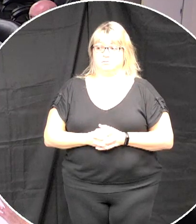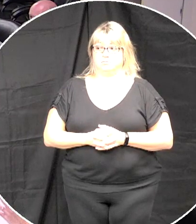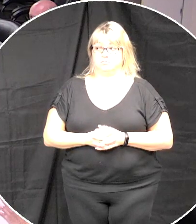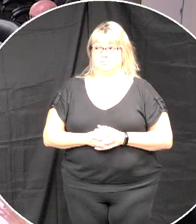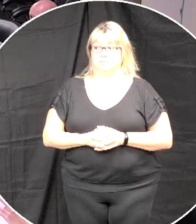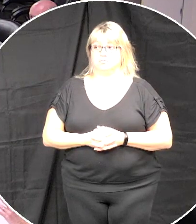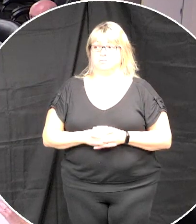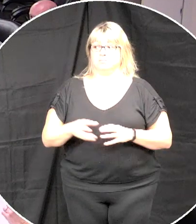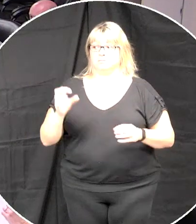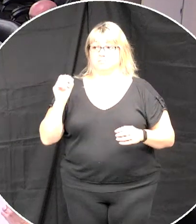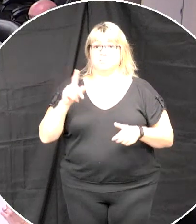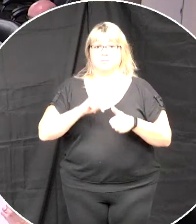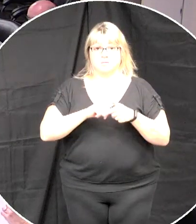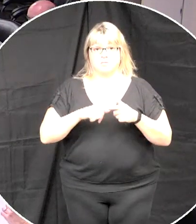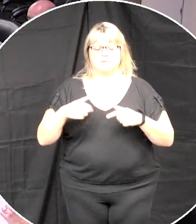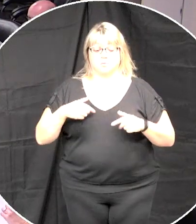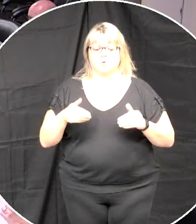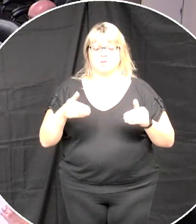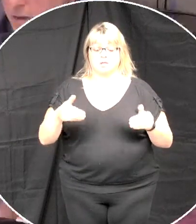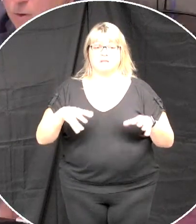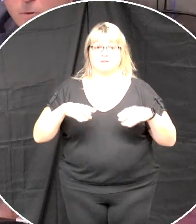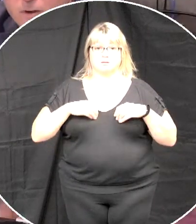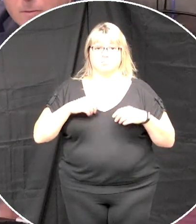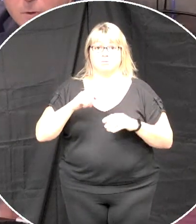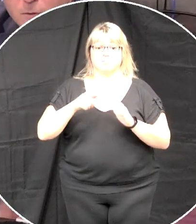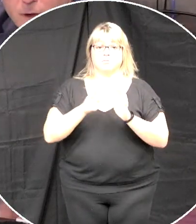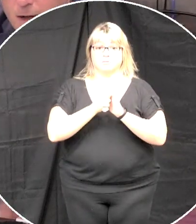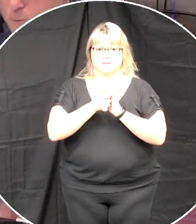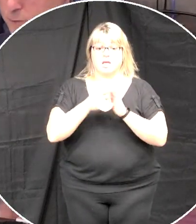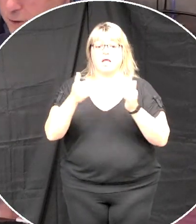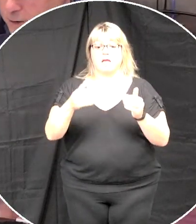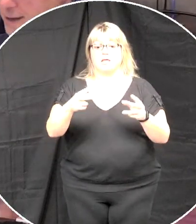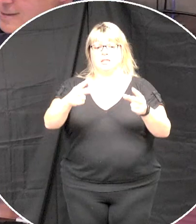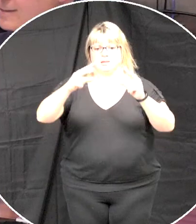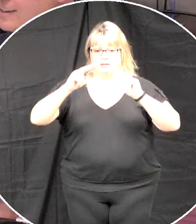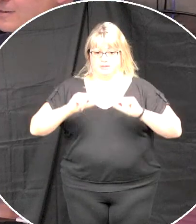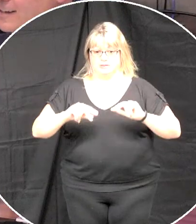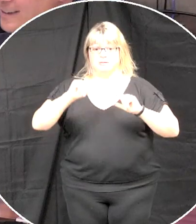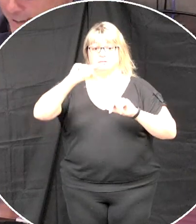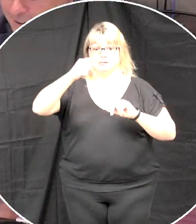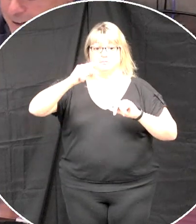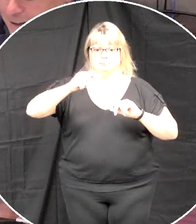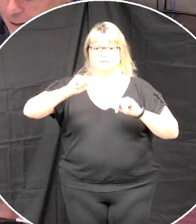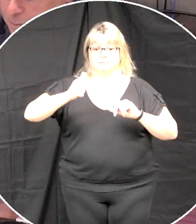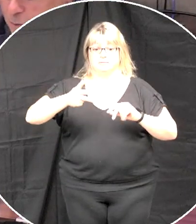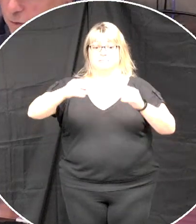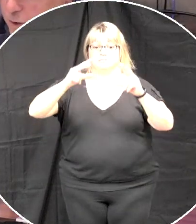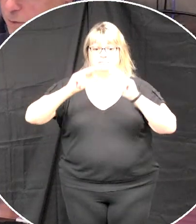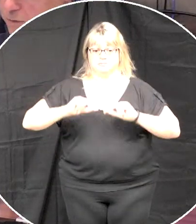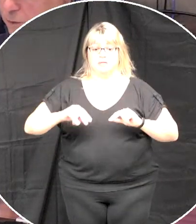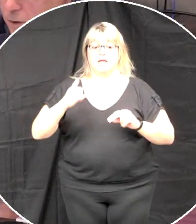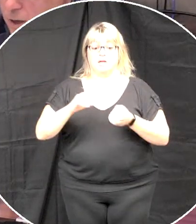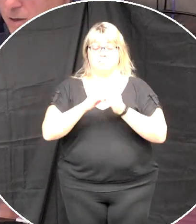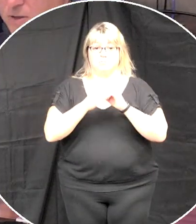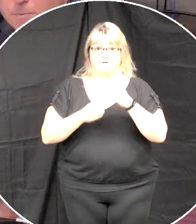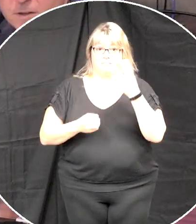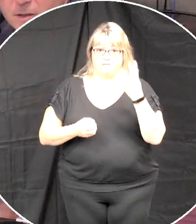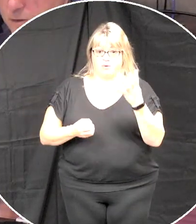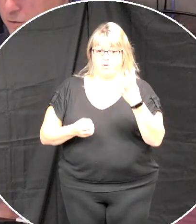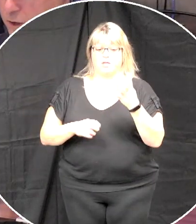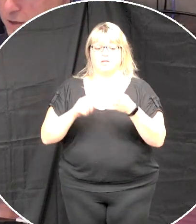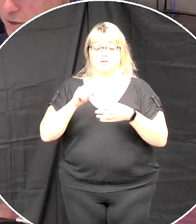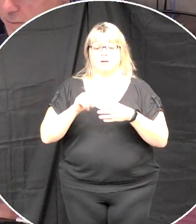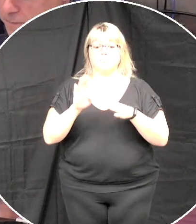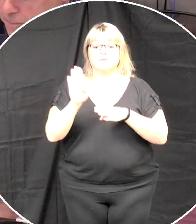Okay, with that, the minutes are accepted. And now we'll move on. We're moving right along, moving really fast here today. We'll move to number 4. Our item is